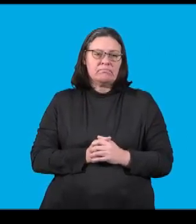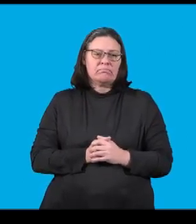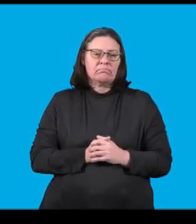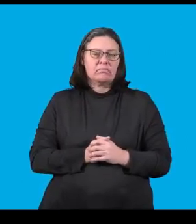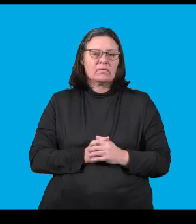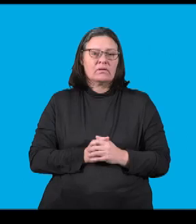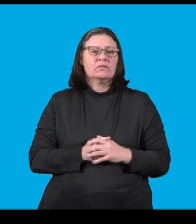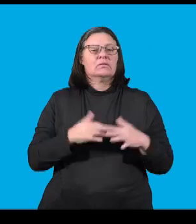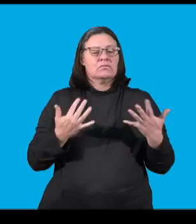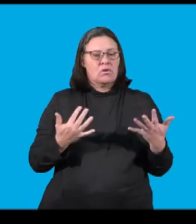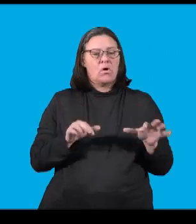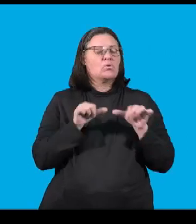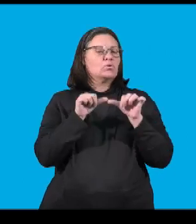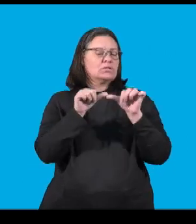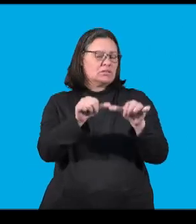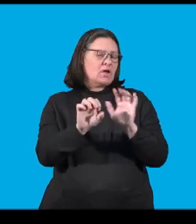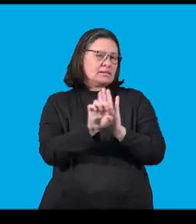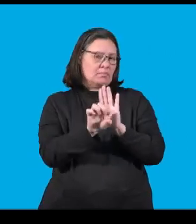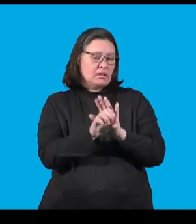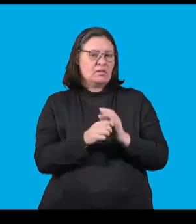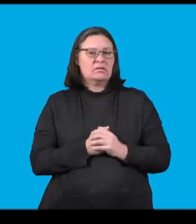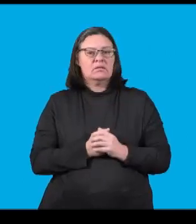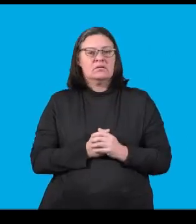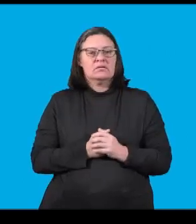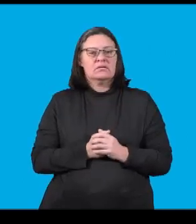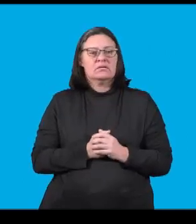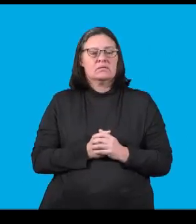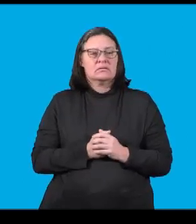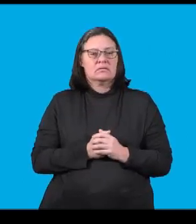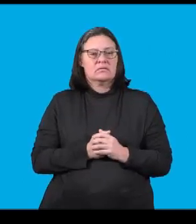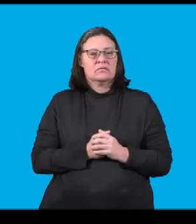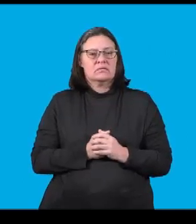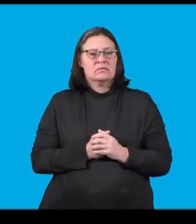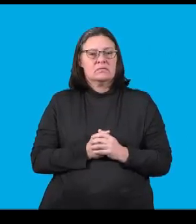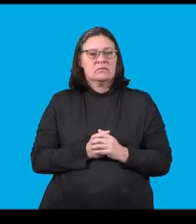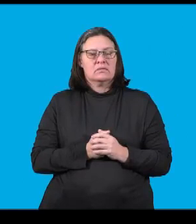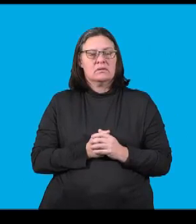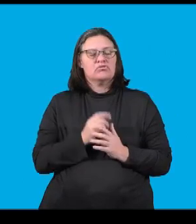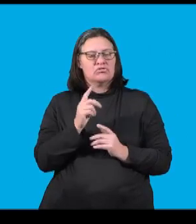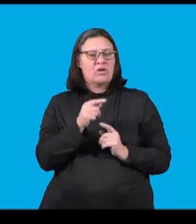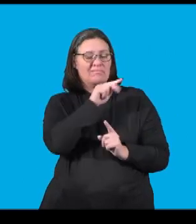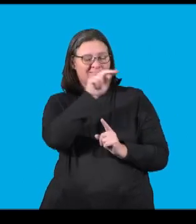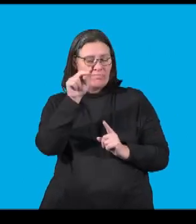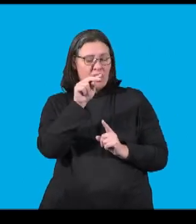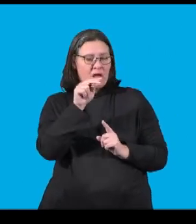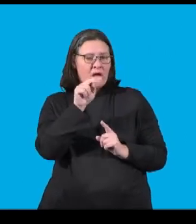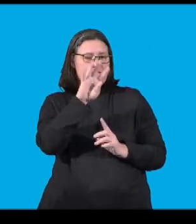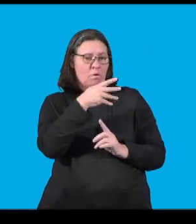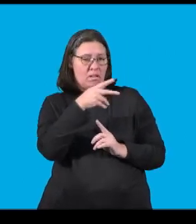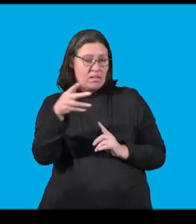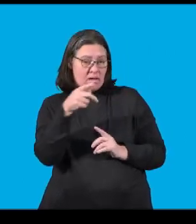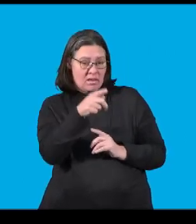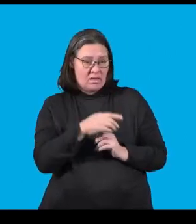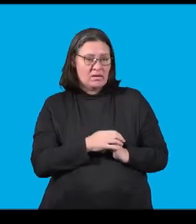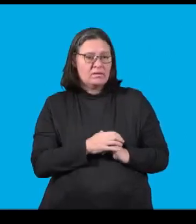All right. So let's continue with our example here. We've got the limit as h approaches 0. I'm just repeating the formula here. This is